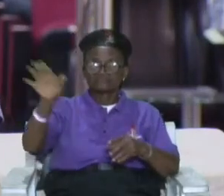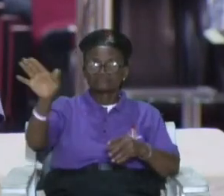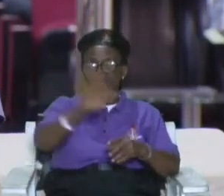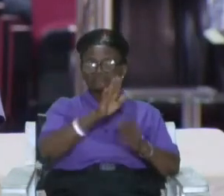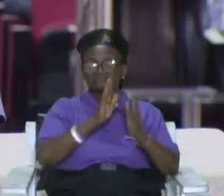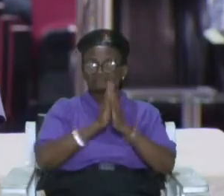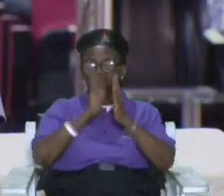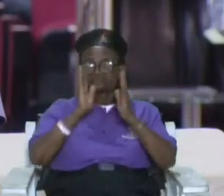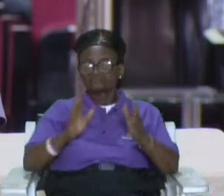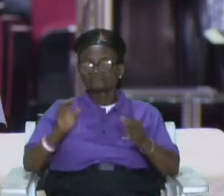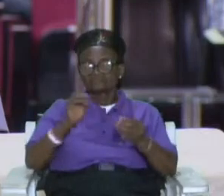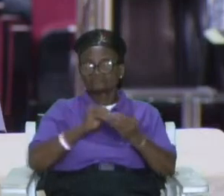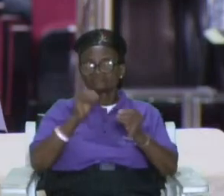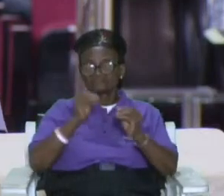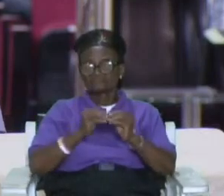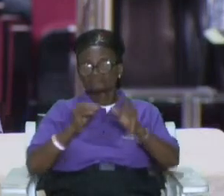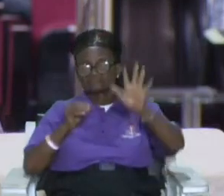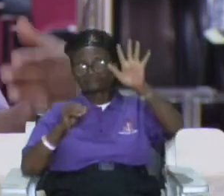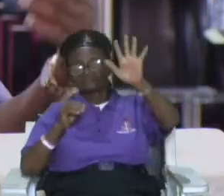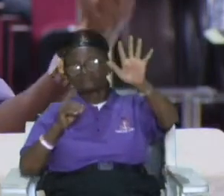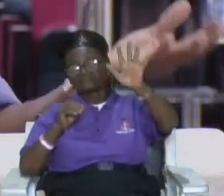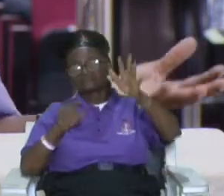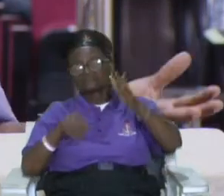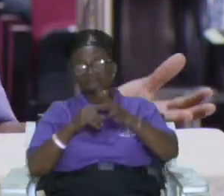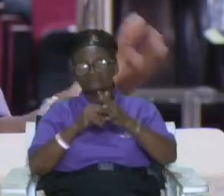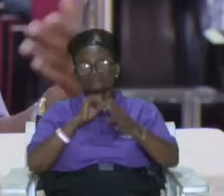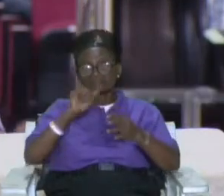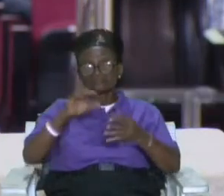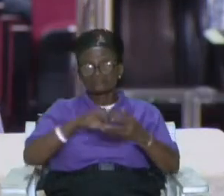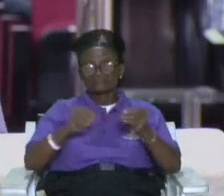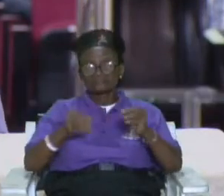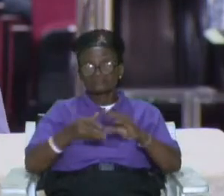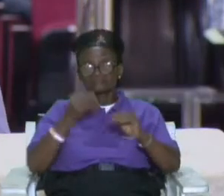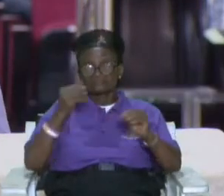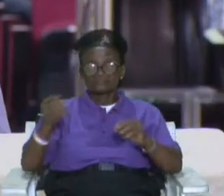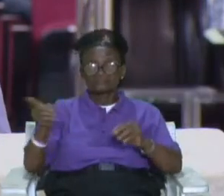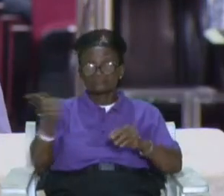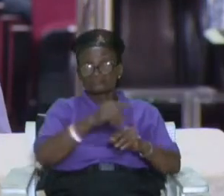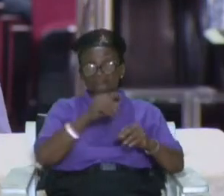This is a true story. It's a story you can check.